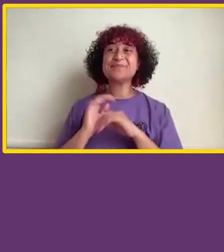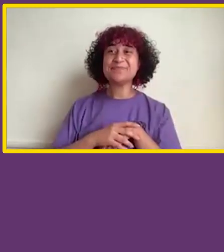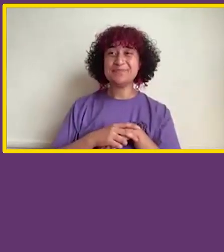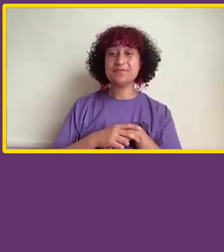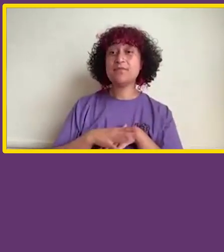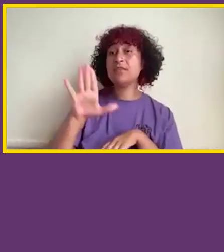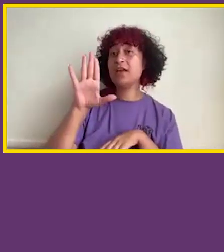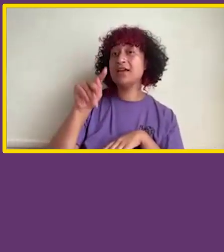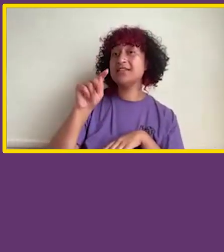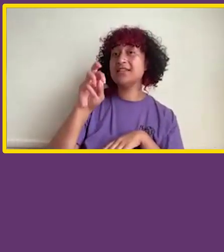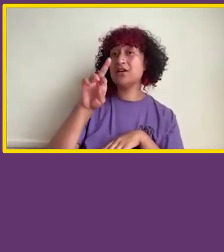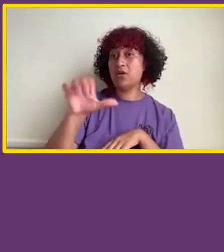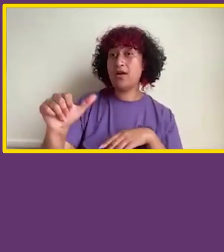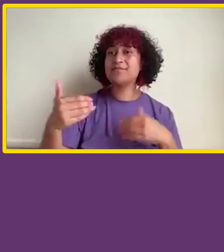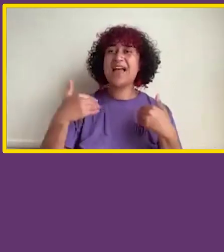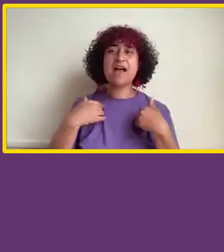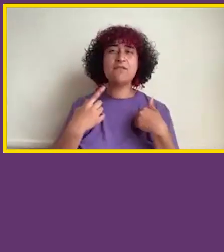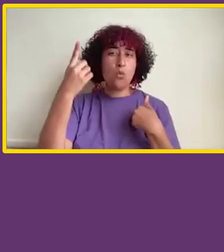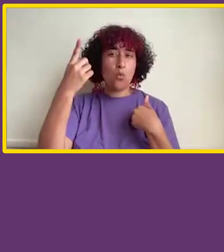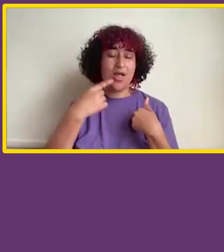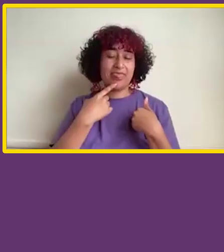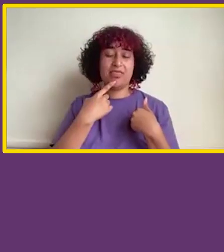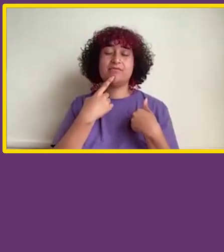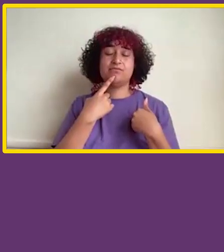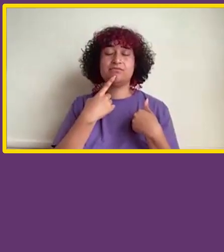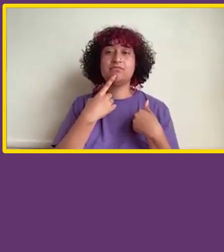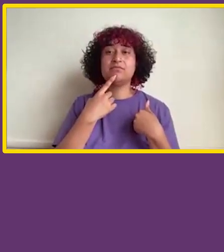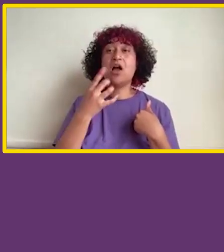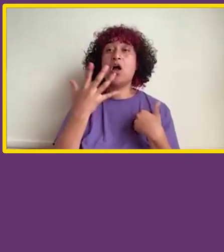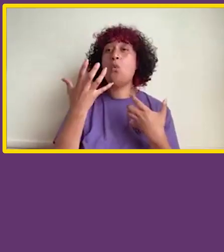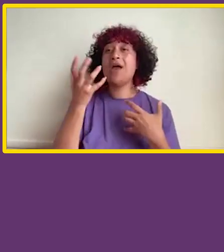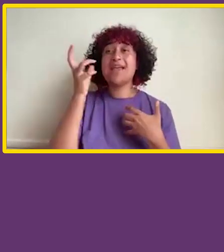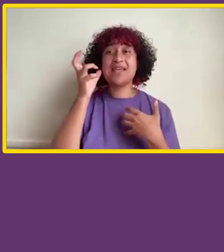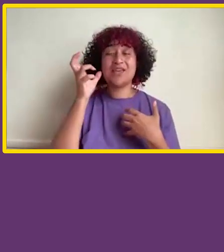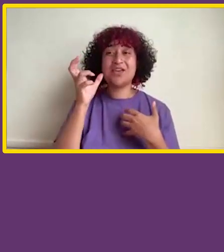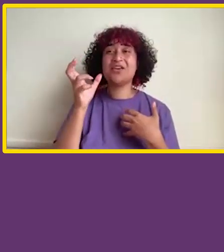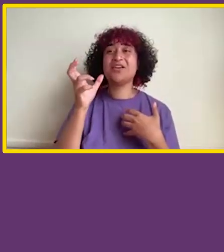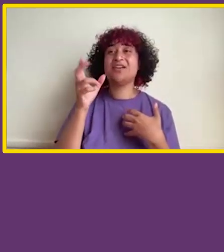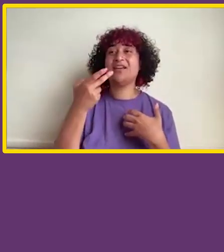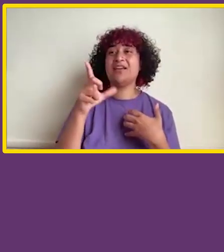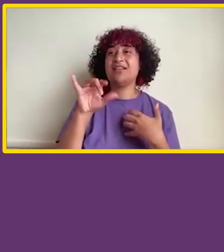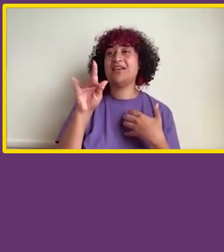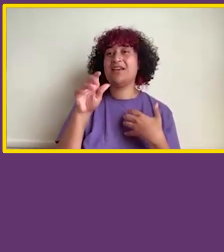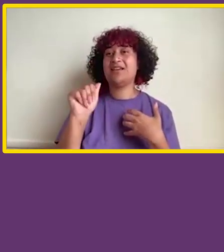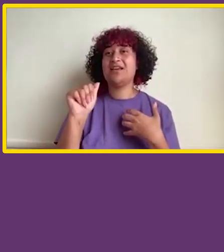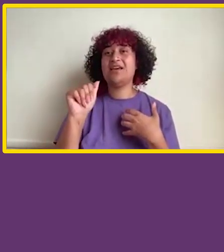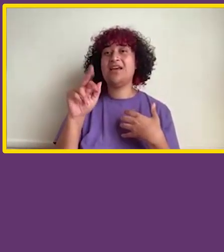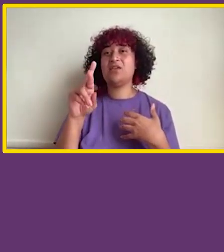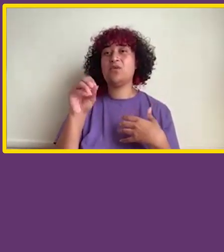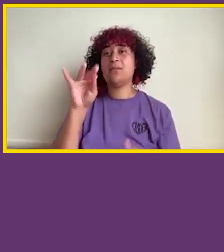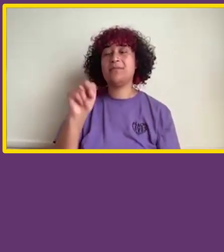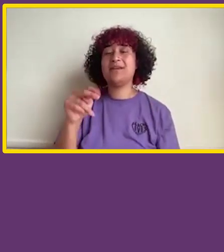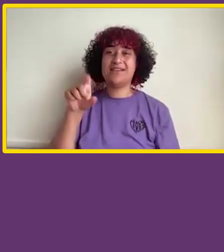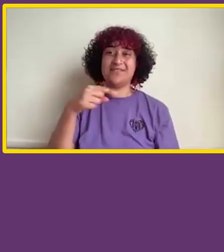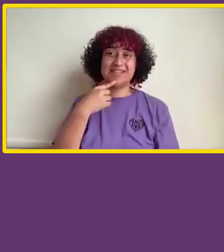Tiara, I do have one thing to say, but I would love to hear what Eliana and Robin have to say